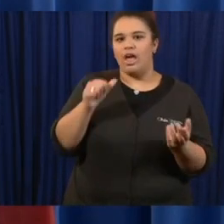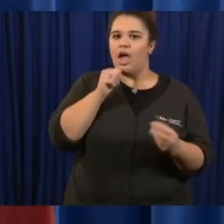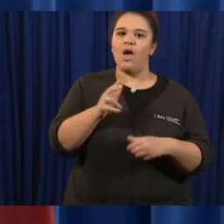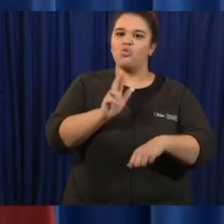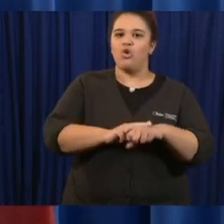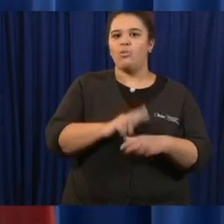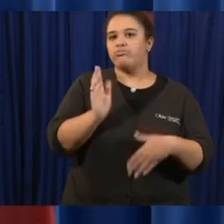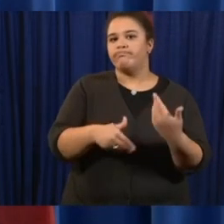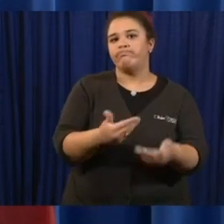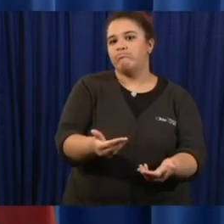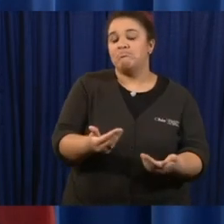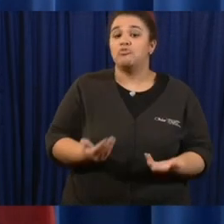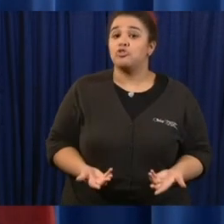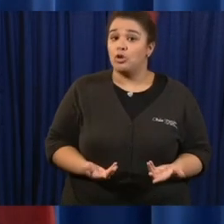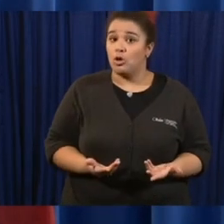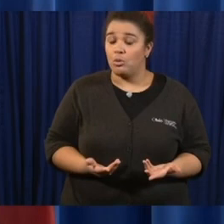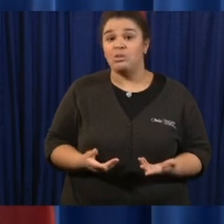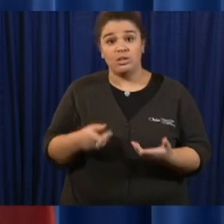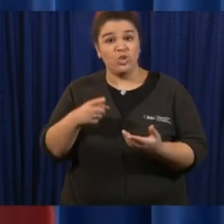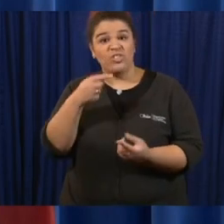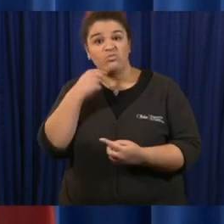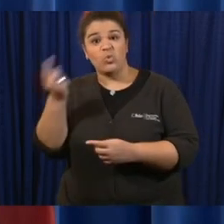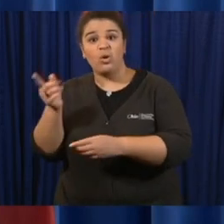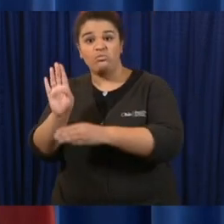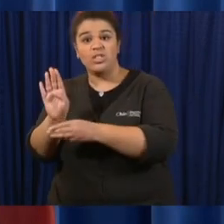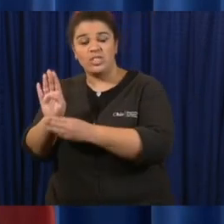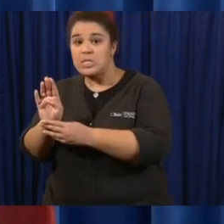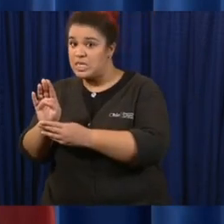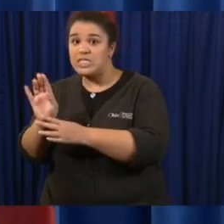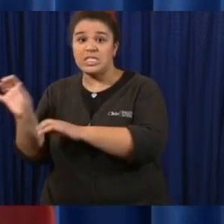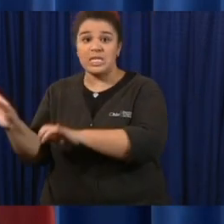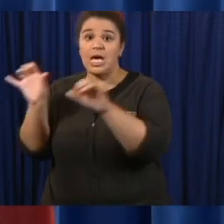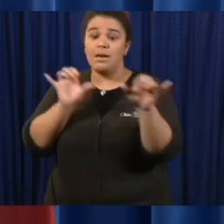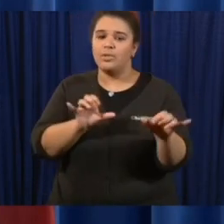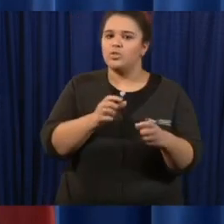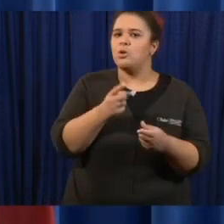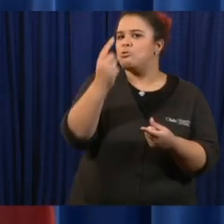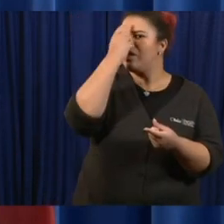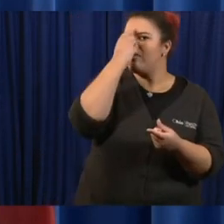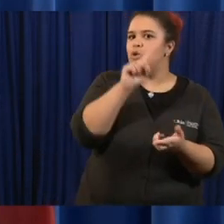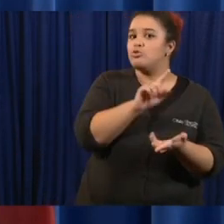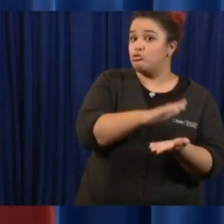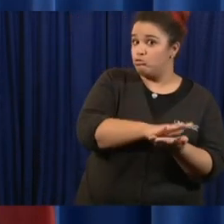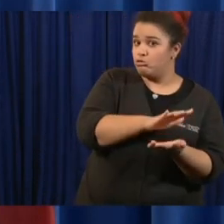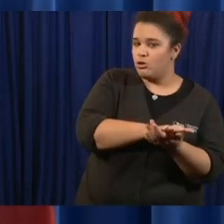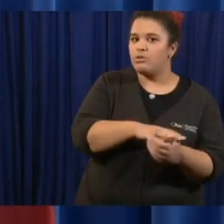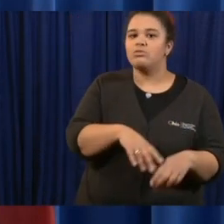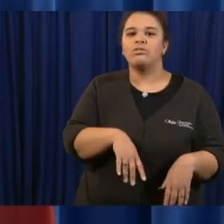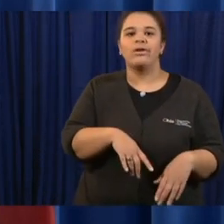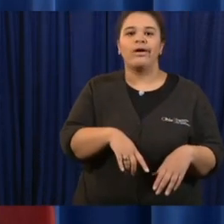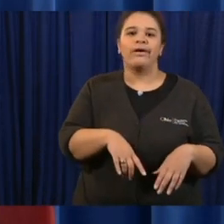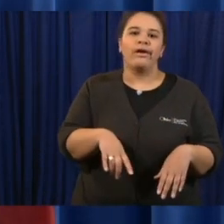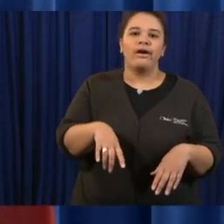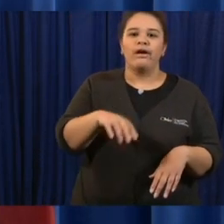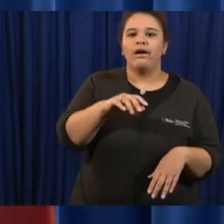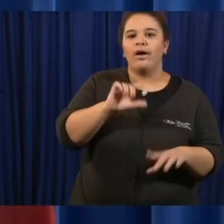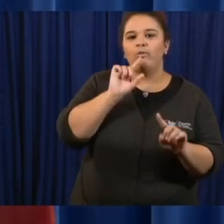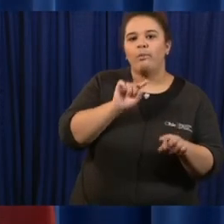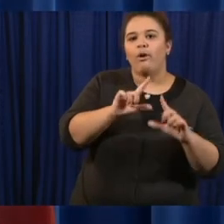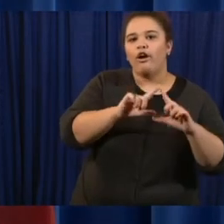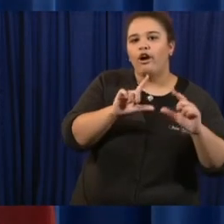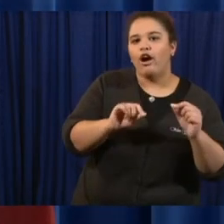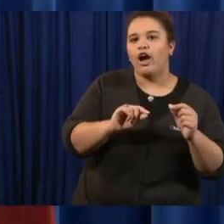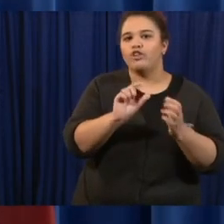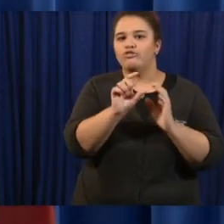schools should expect the same kind of latitude on testing and state report cards and things like that, or if they should be expecting to get back to